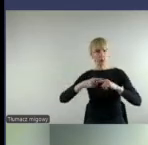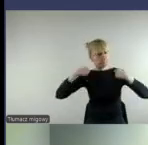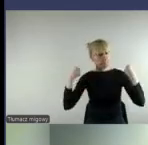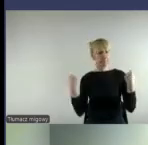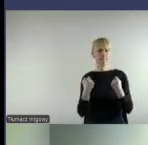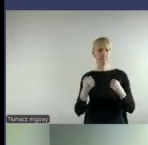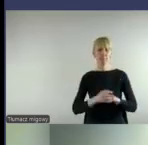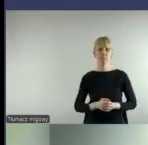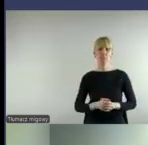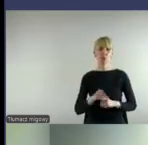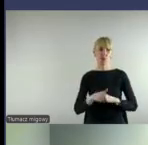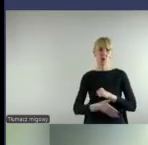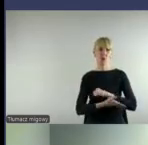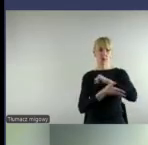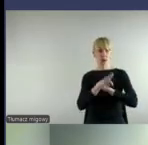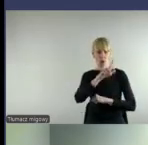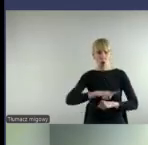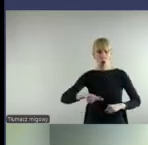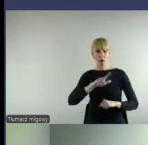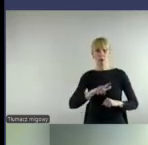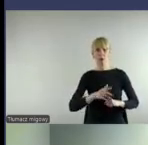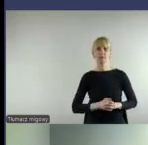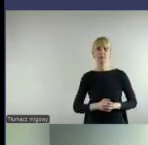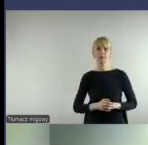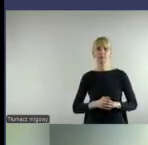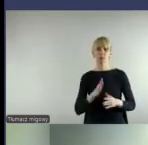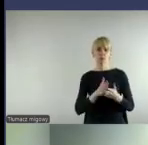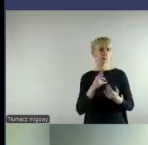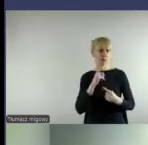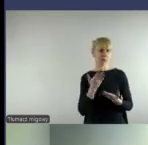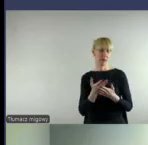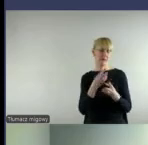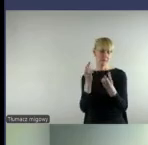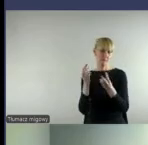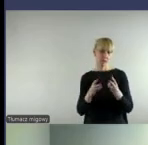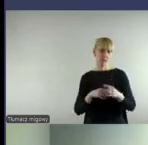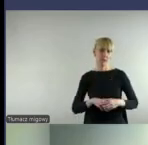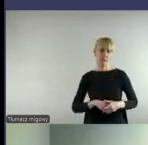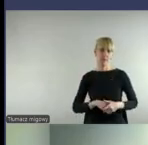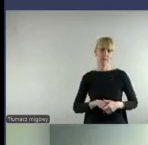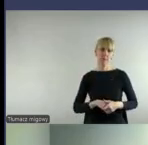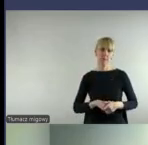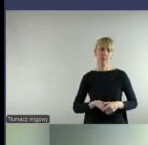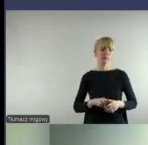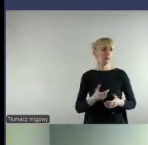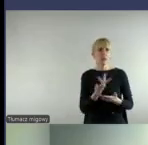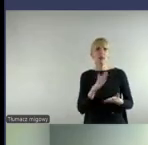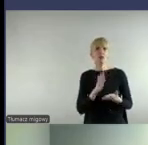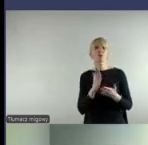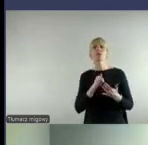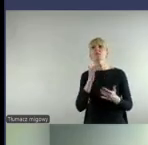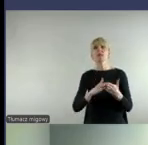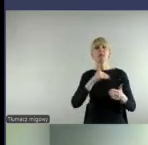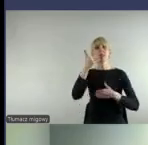support systems more important than ever. So the question isn't just how to prepare for the next crisis, but how you